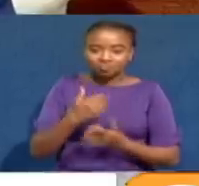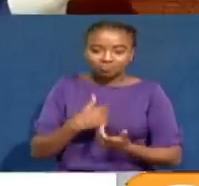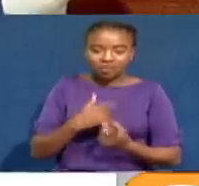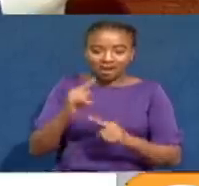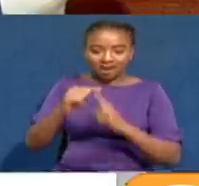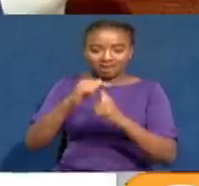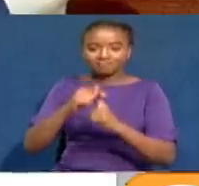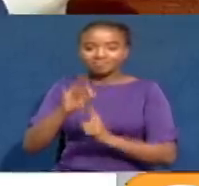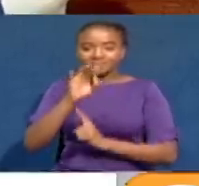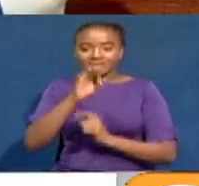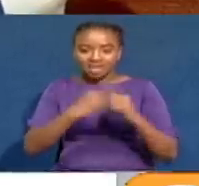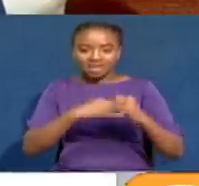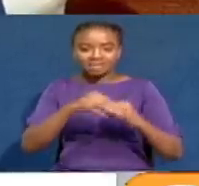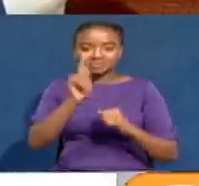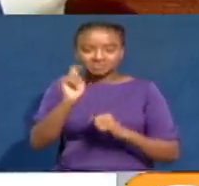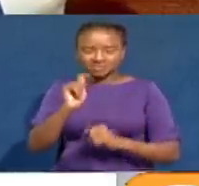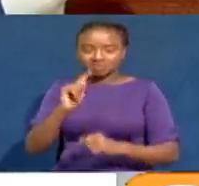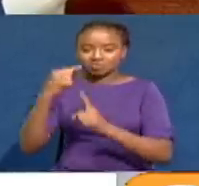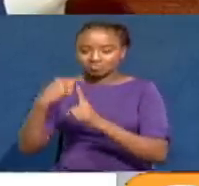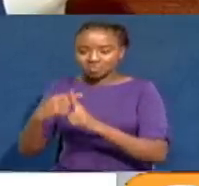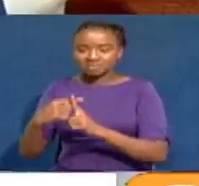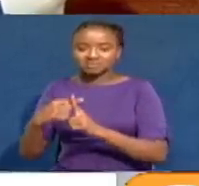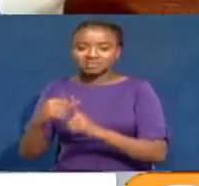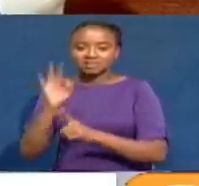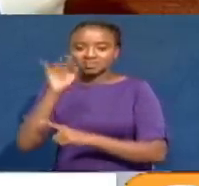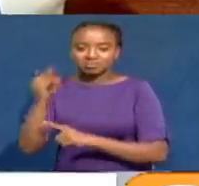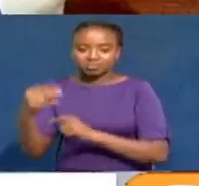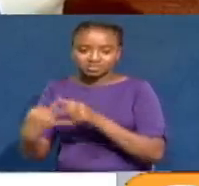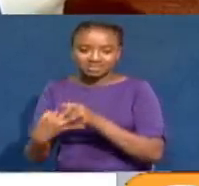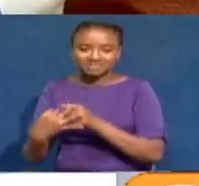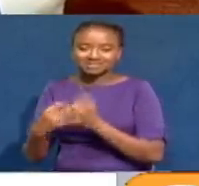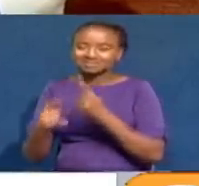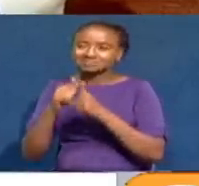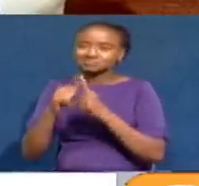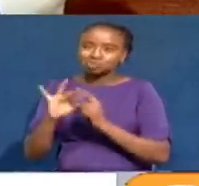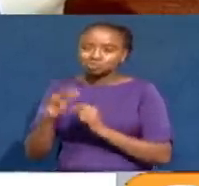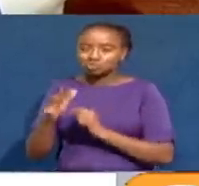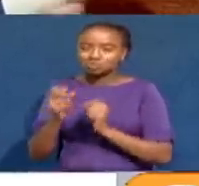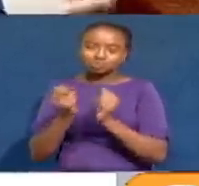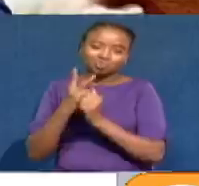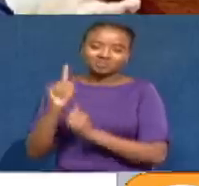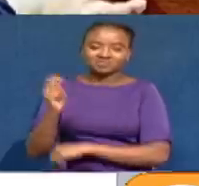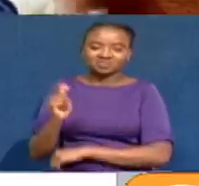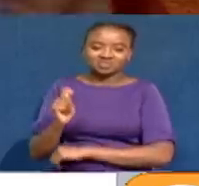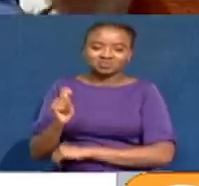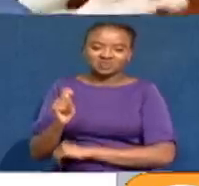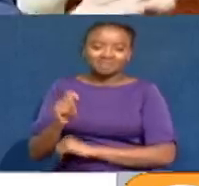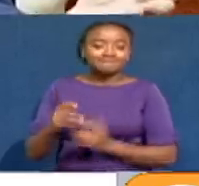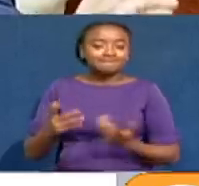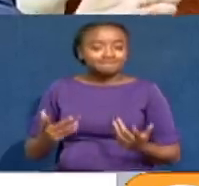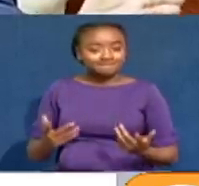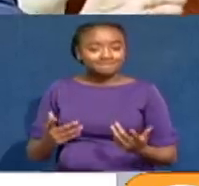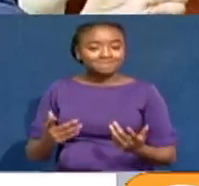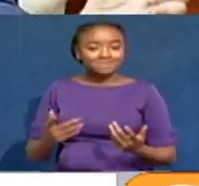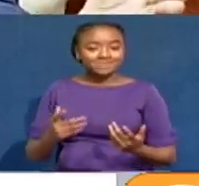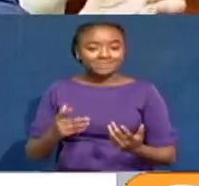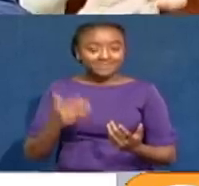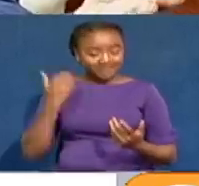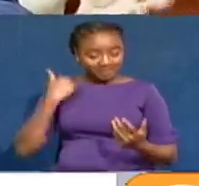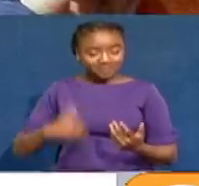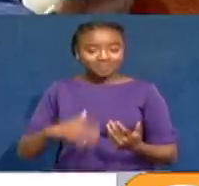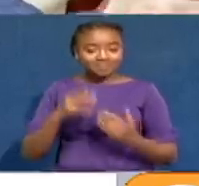plus 3.8, it comes to 11.8 trillion, which is just around 12 trillion that I worked with. By the way, Jeff,